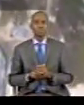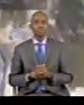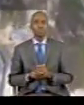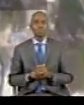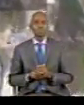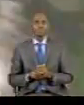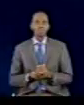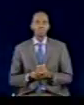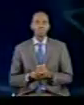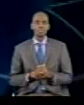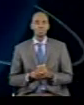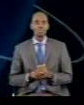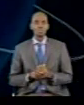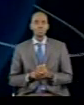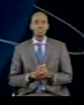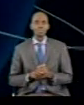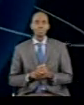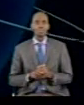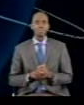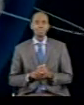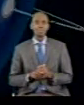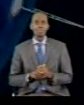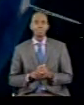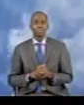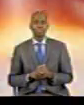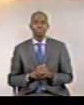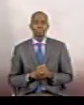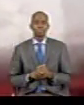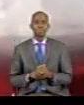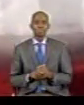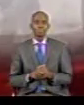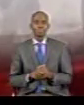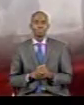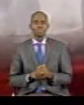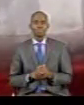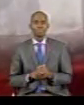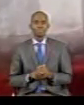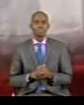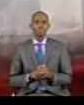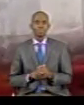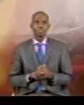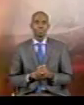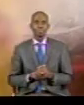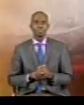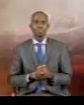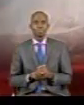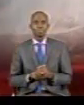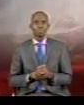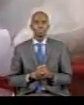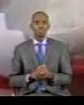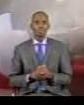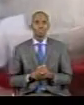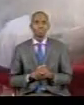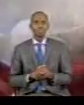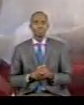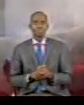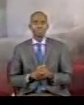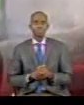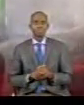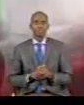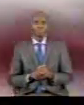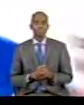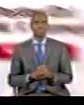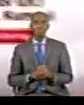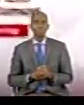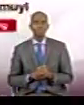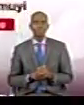Crusade. Live into the world. You've got full redemption. In the name of Jesus